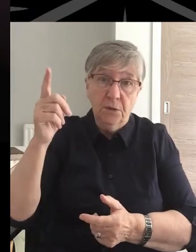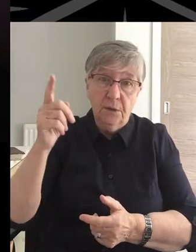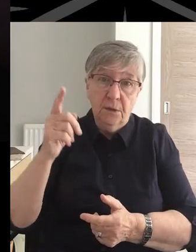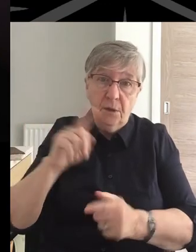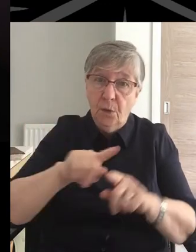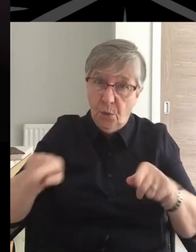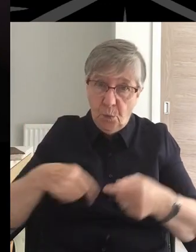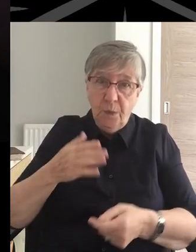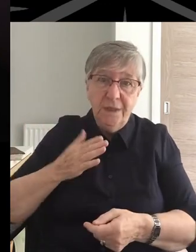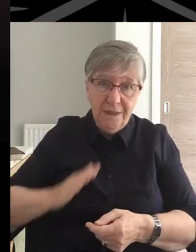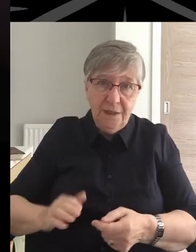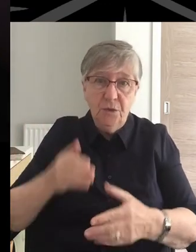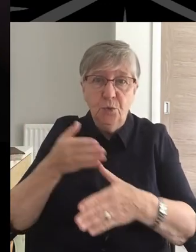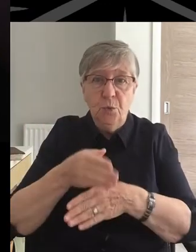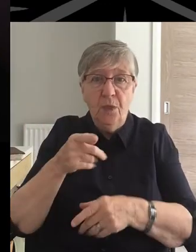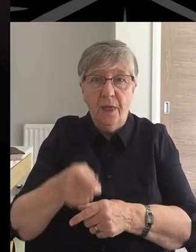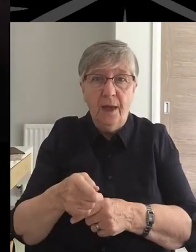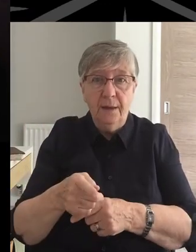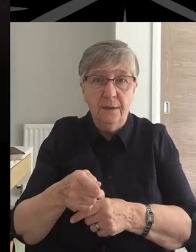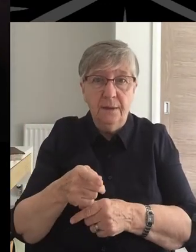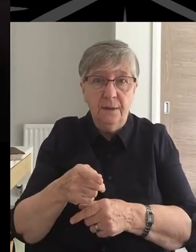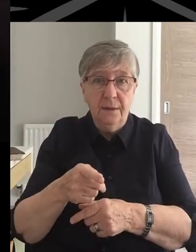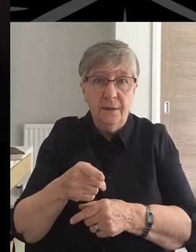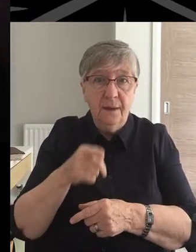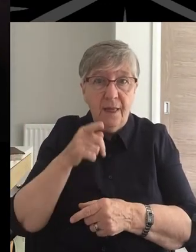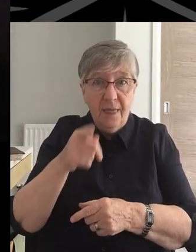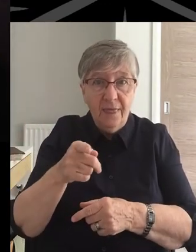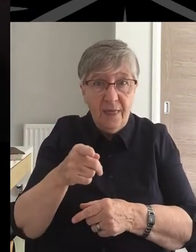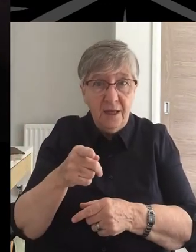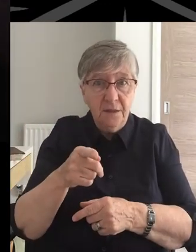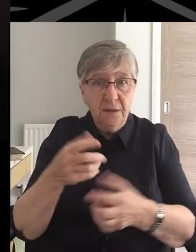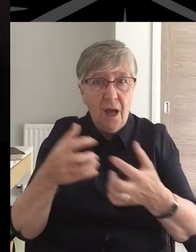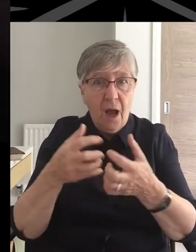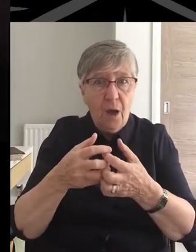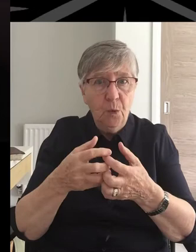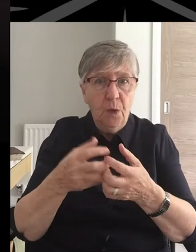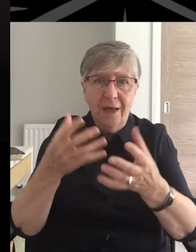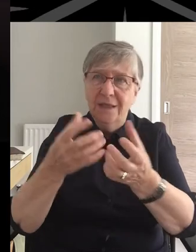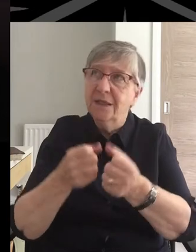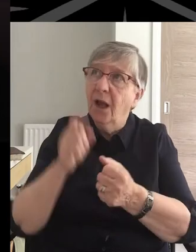needed. That's the fruit of taking the Word of God seriously.